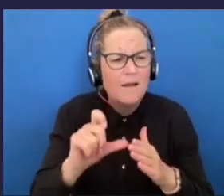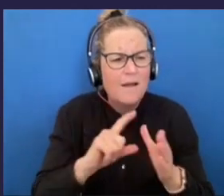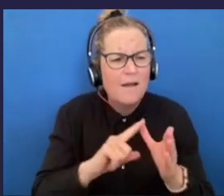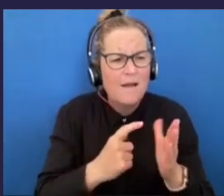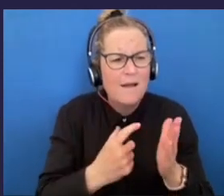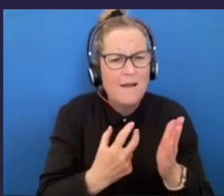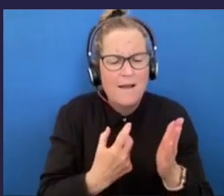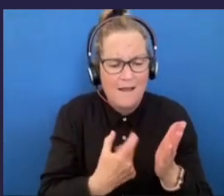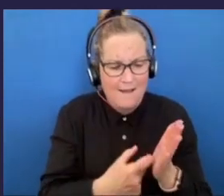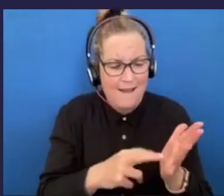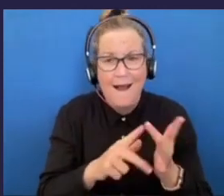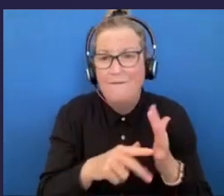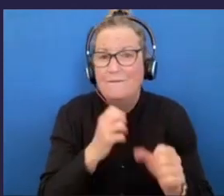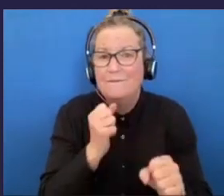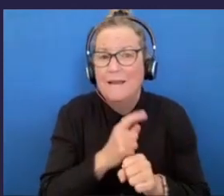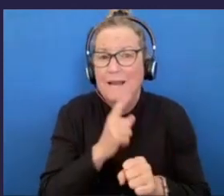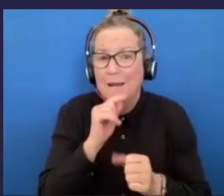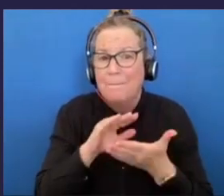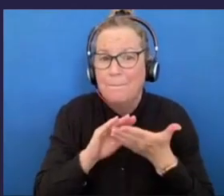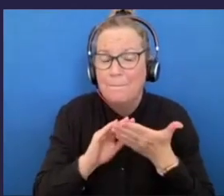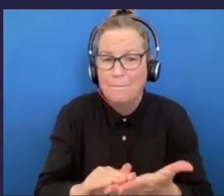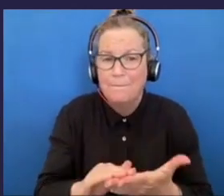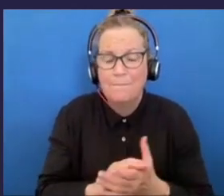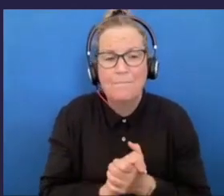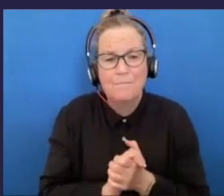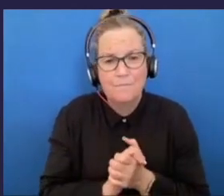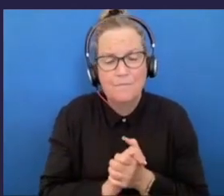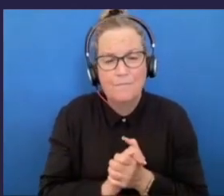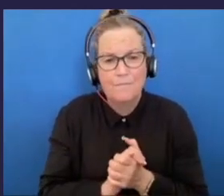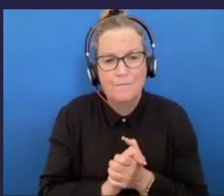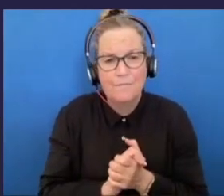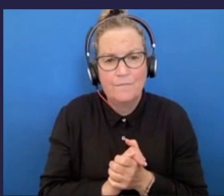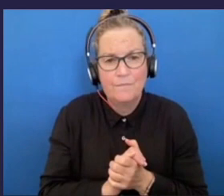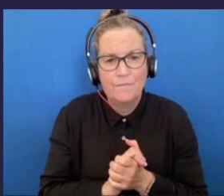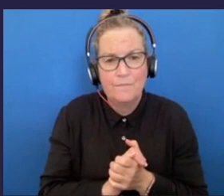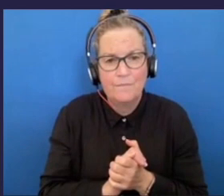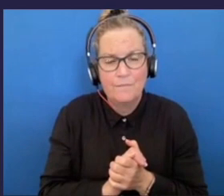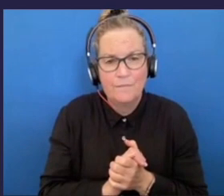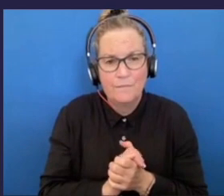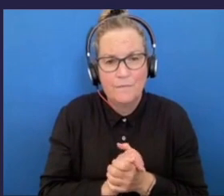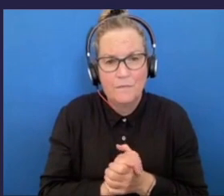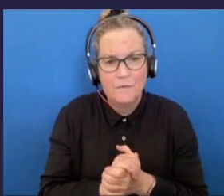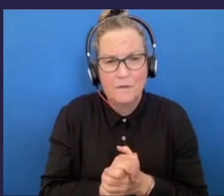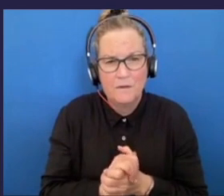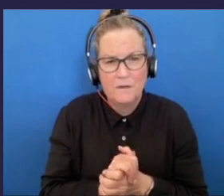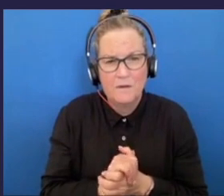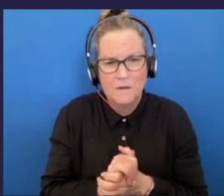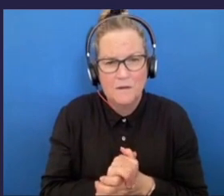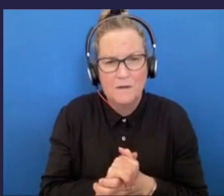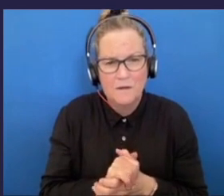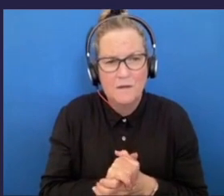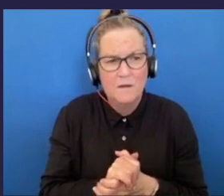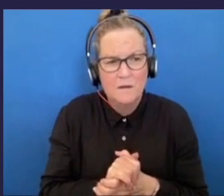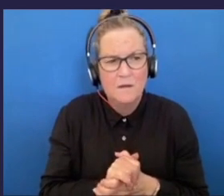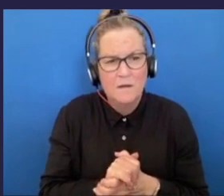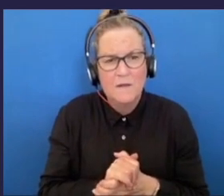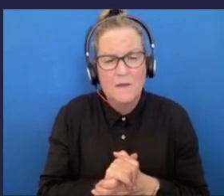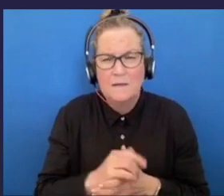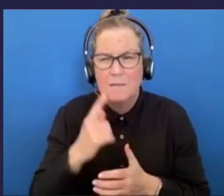here. So this is about identifying roles that someone else may be doing in the